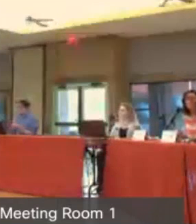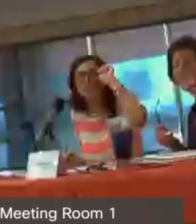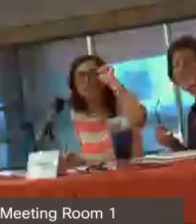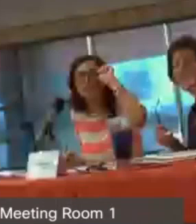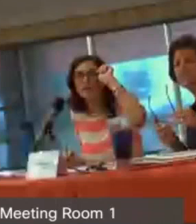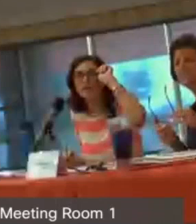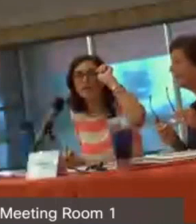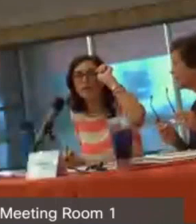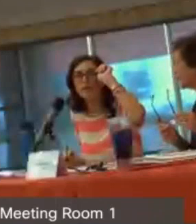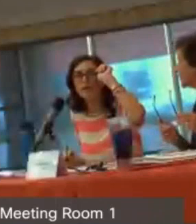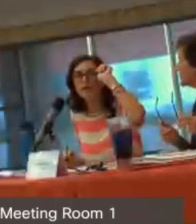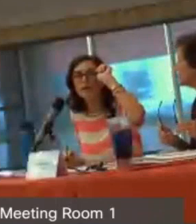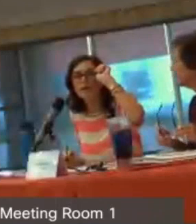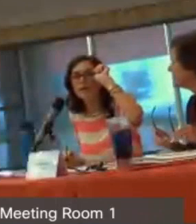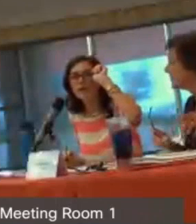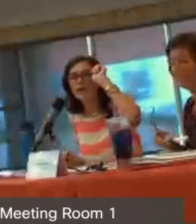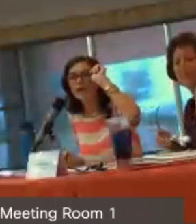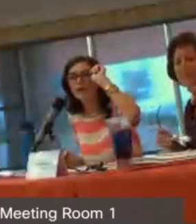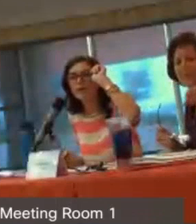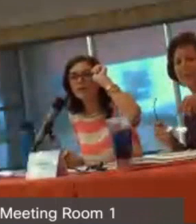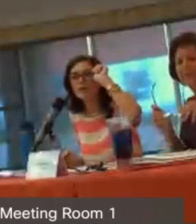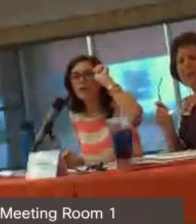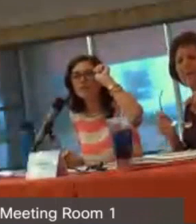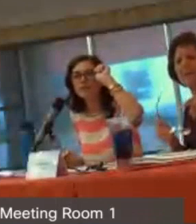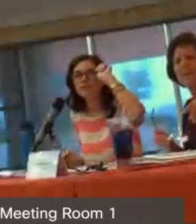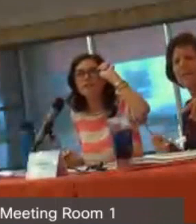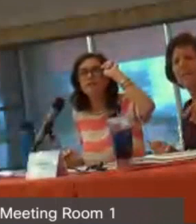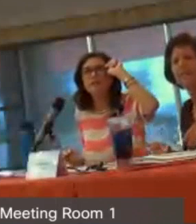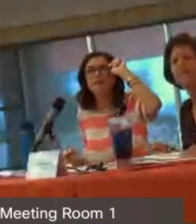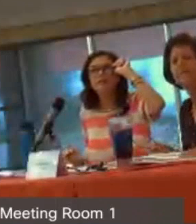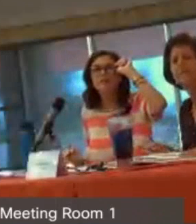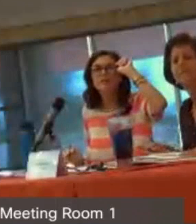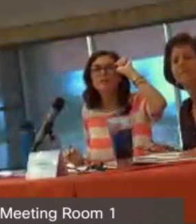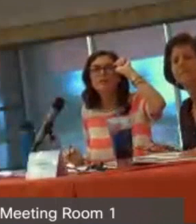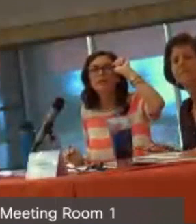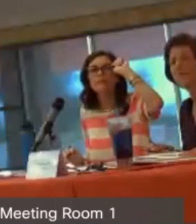David's here. David's here too. Okay. So where's Watchman?